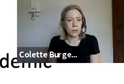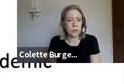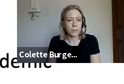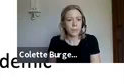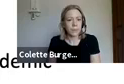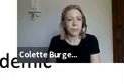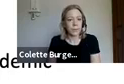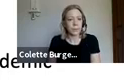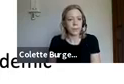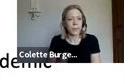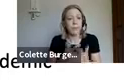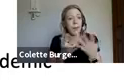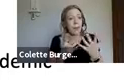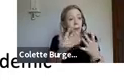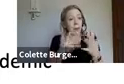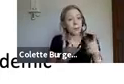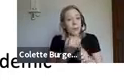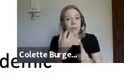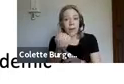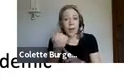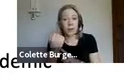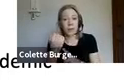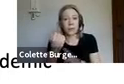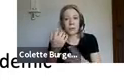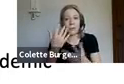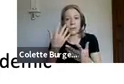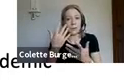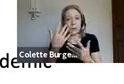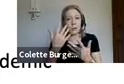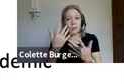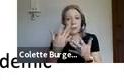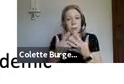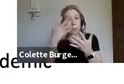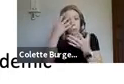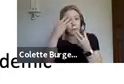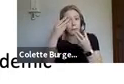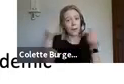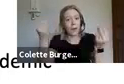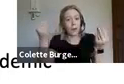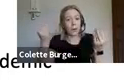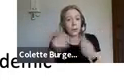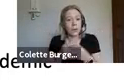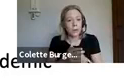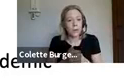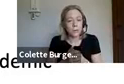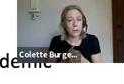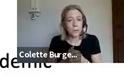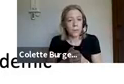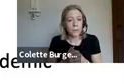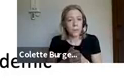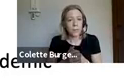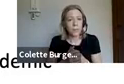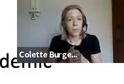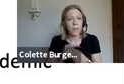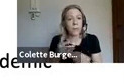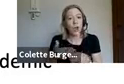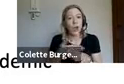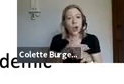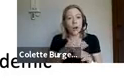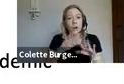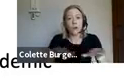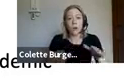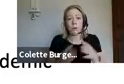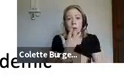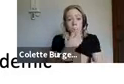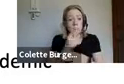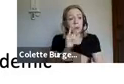found actually fade out during the first years of schooling. Early childhood development does prepare children for